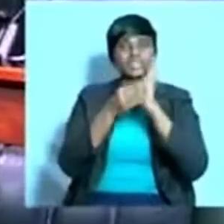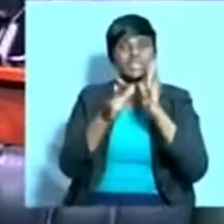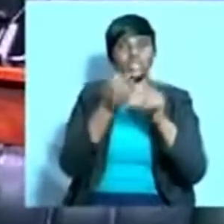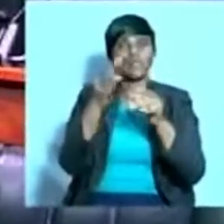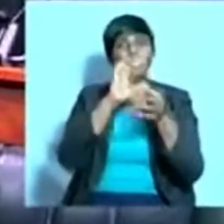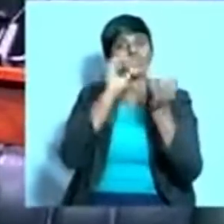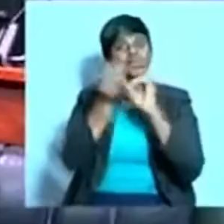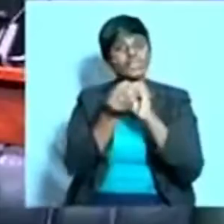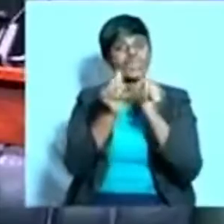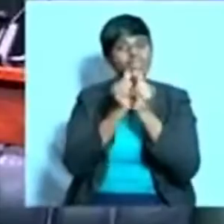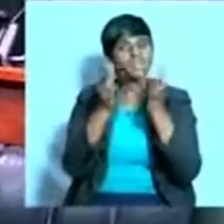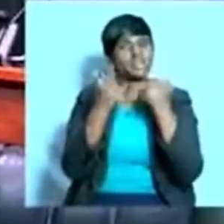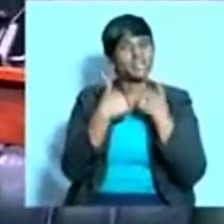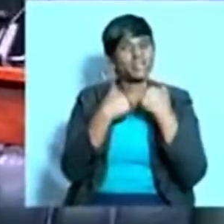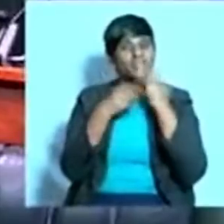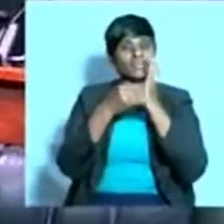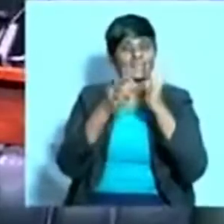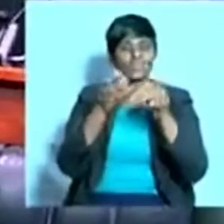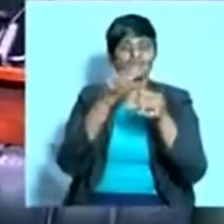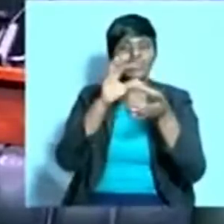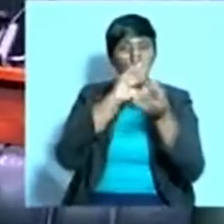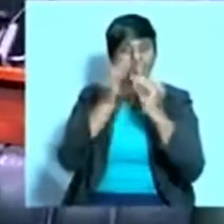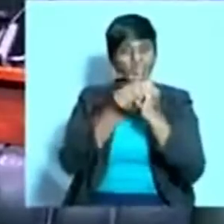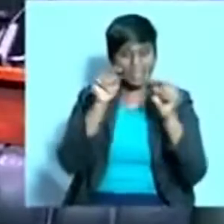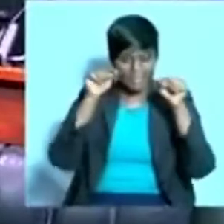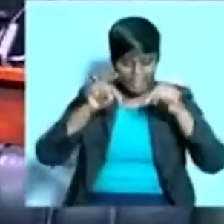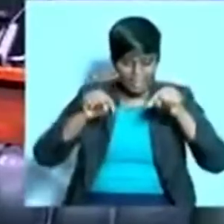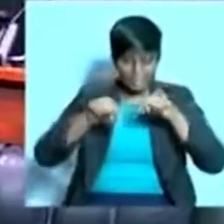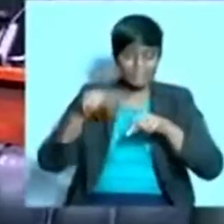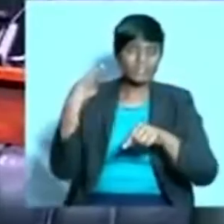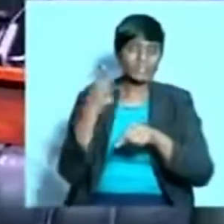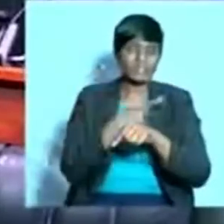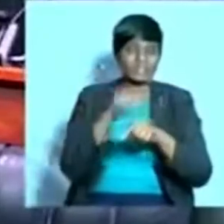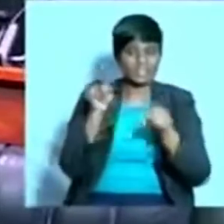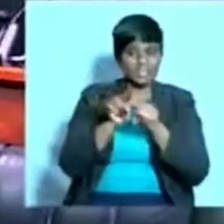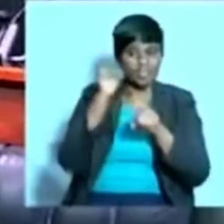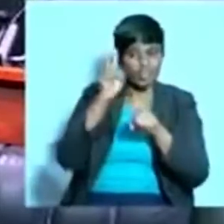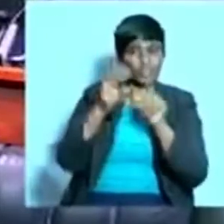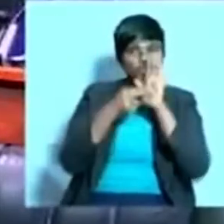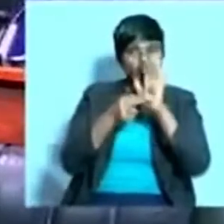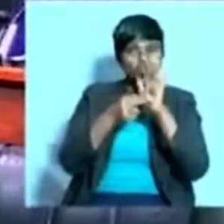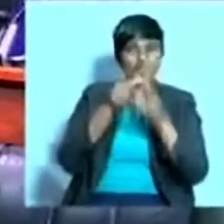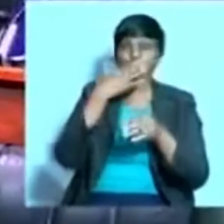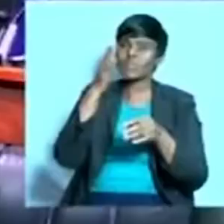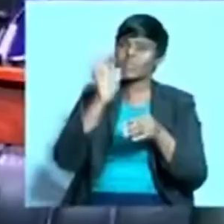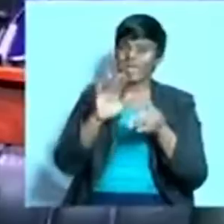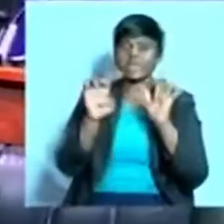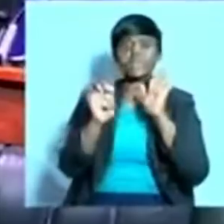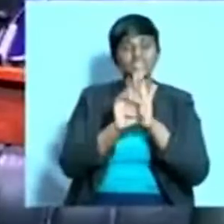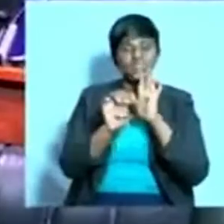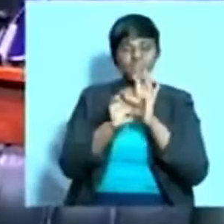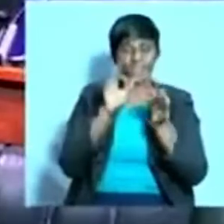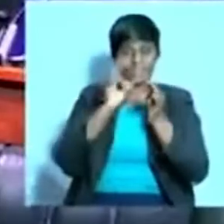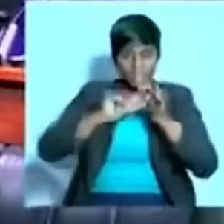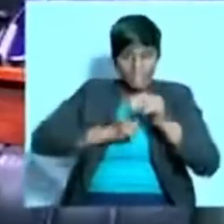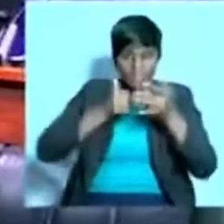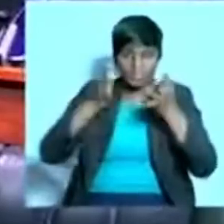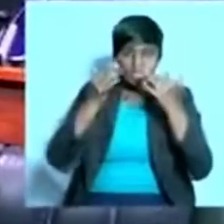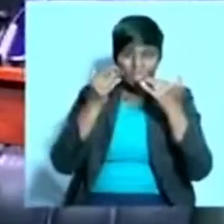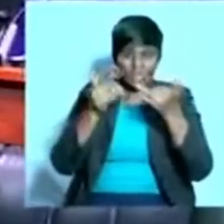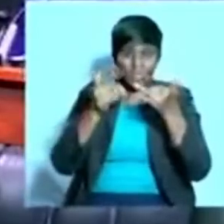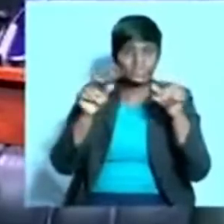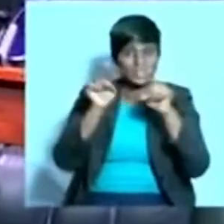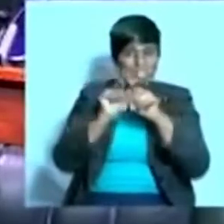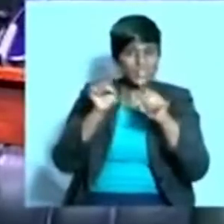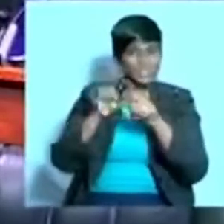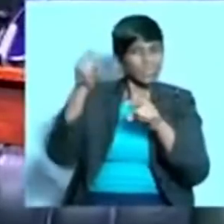opposition. Madam Speaker, this House will set a terrible precedent if we allow the day to go